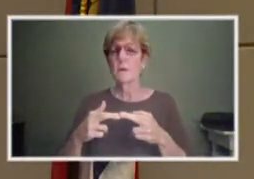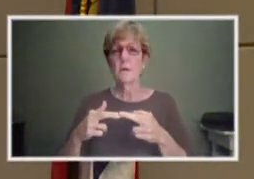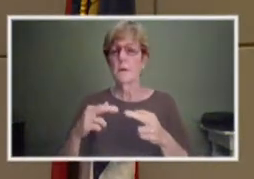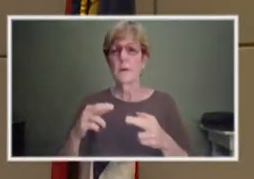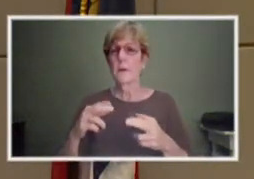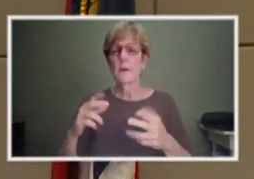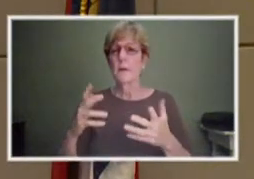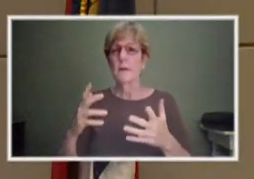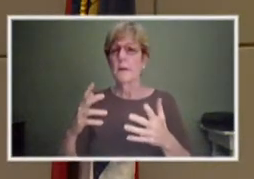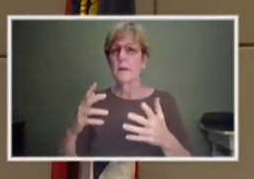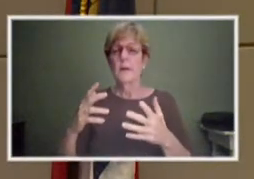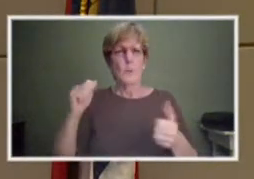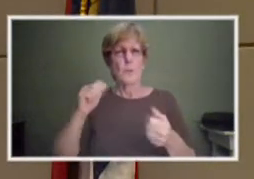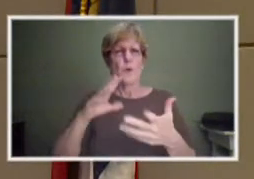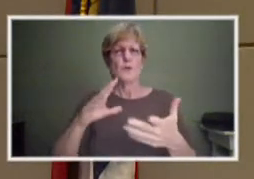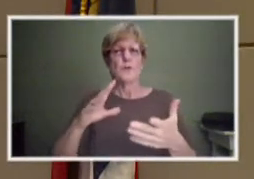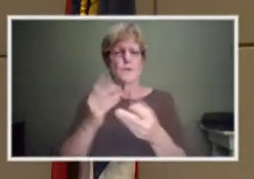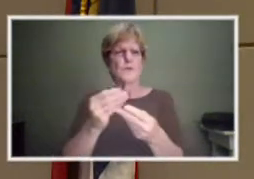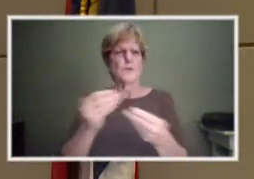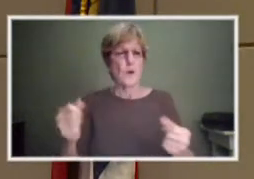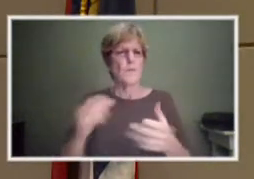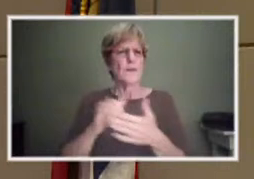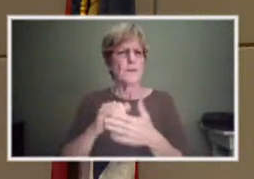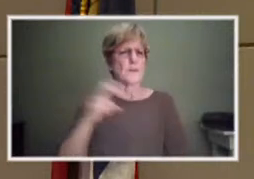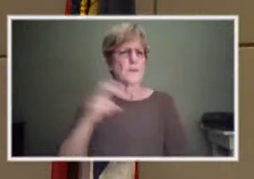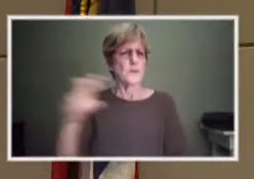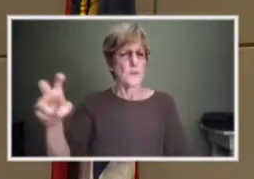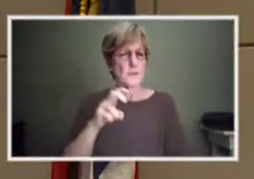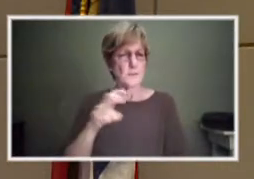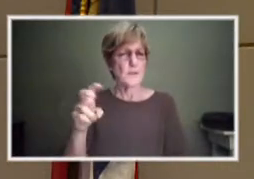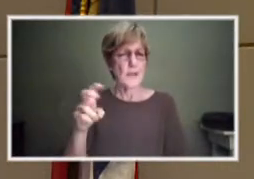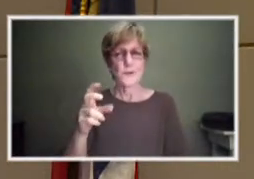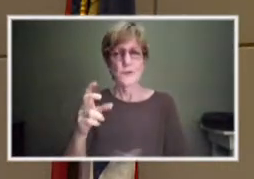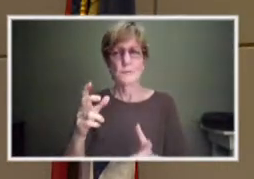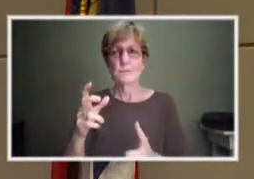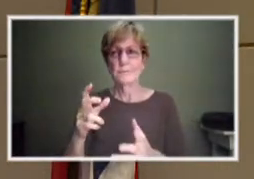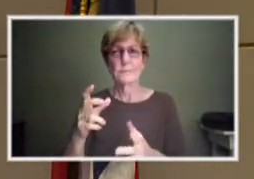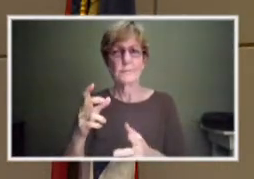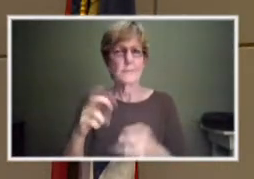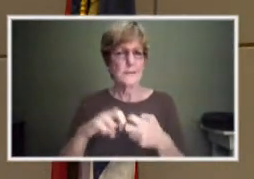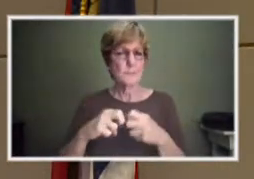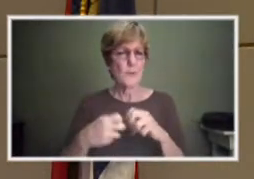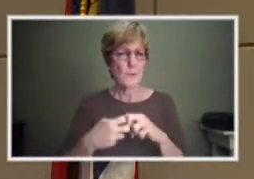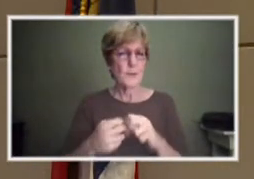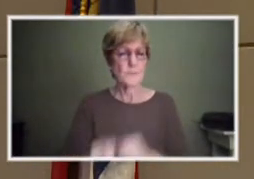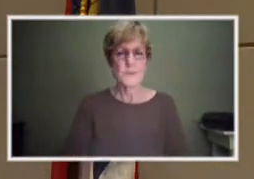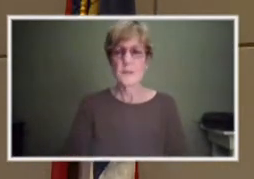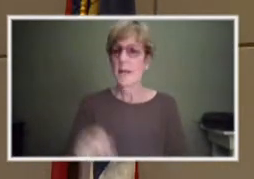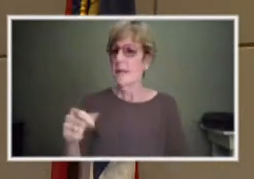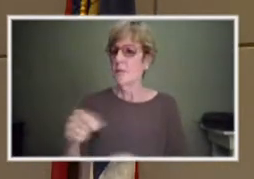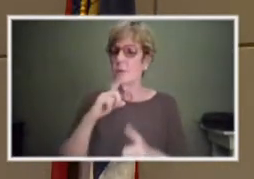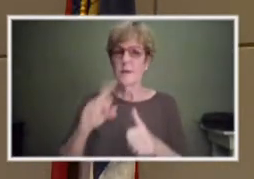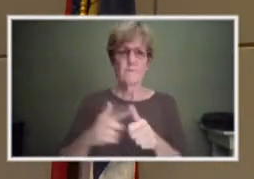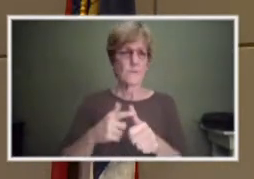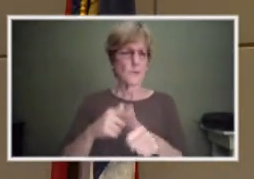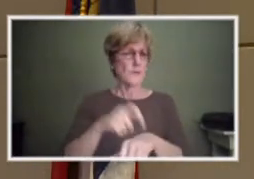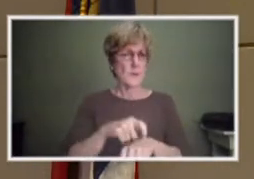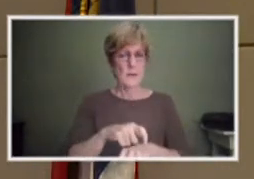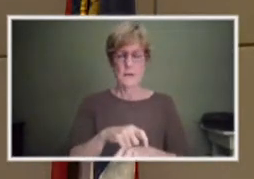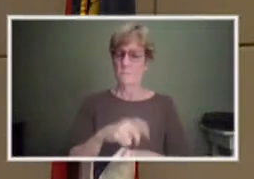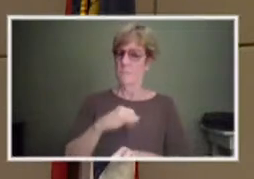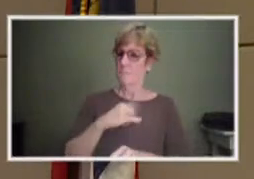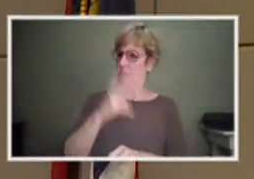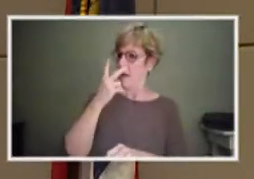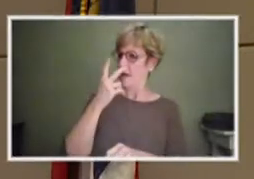and infrastructure issues. So this is really a first time that I have seen on